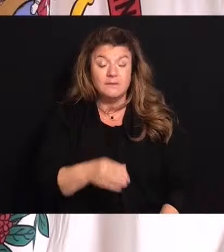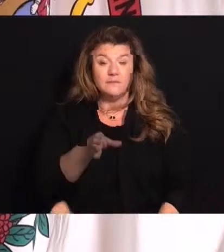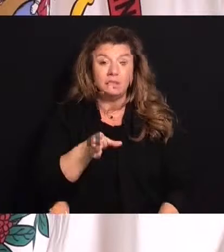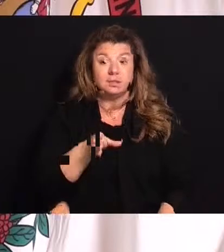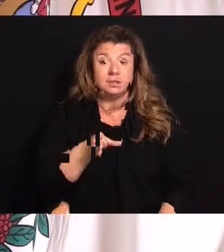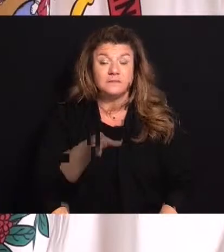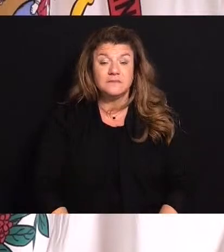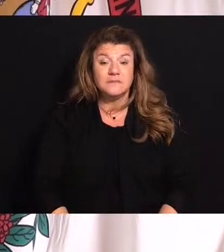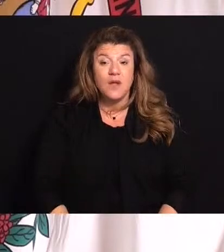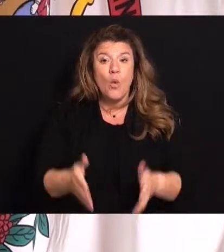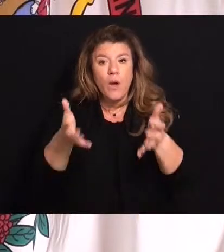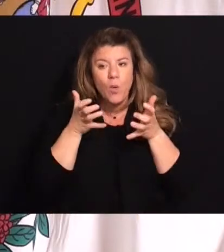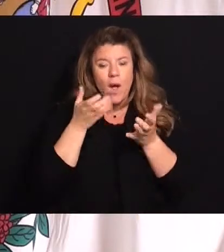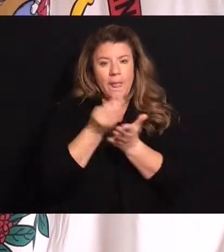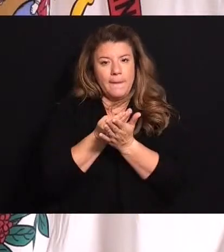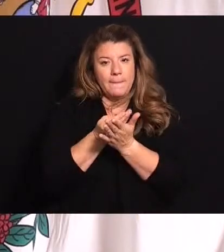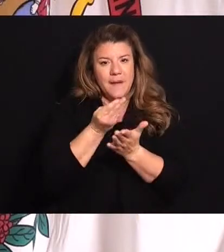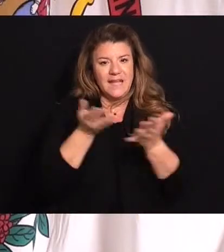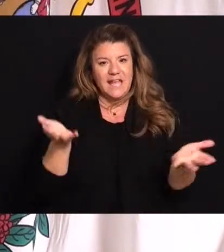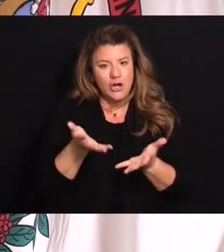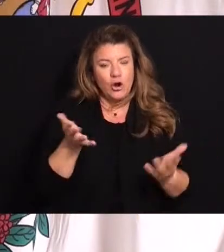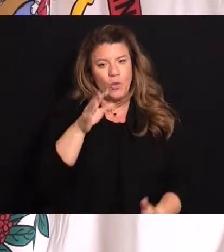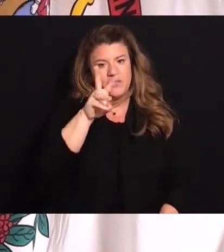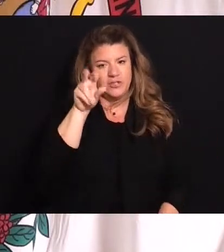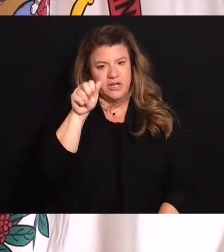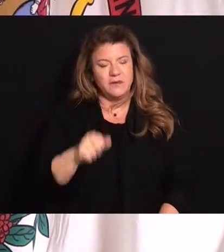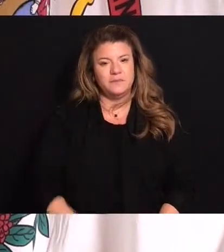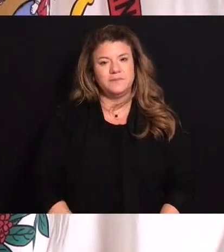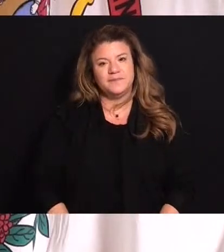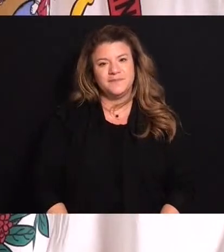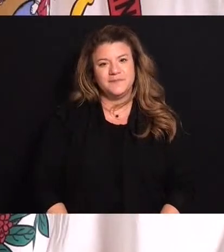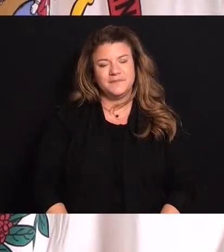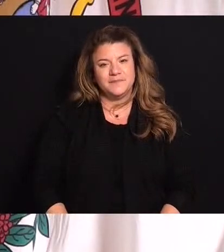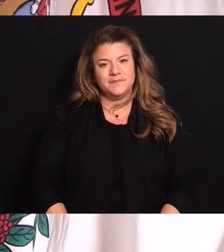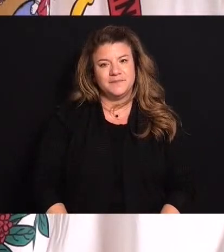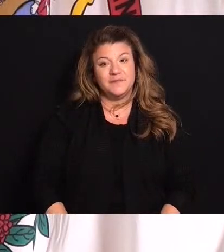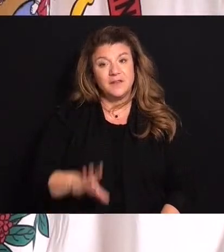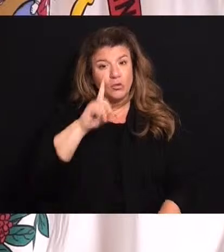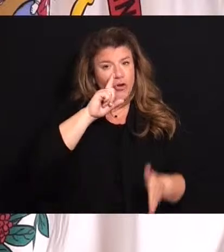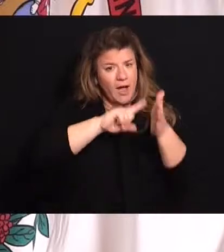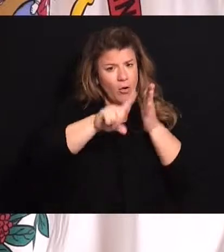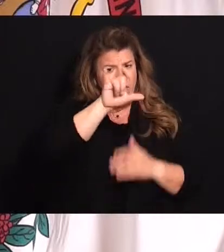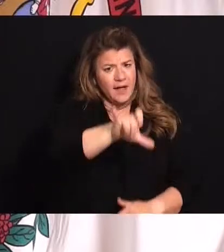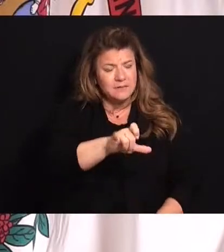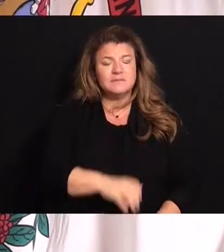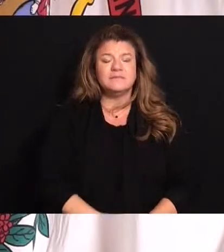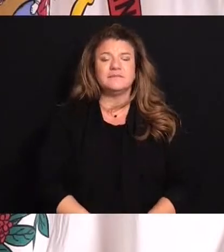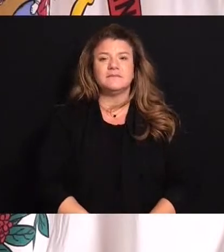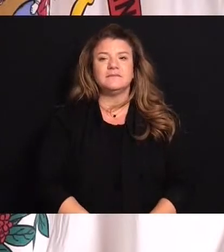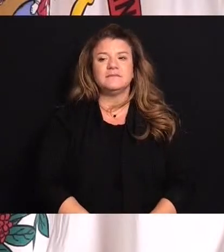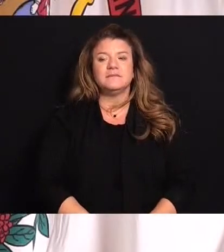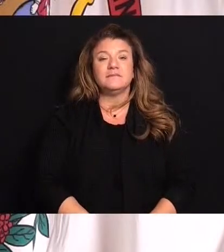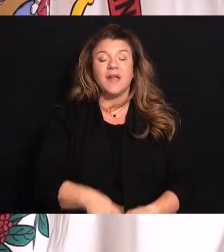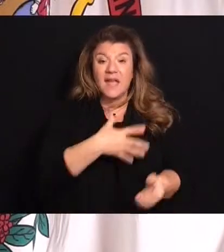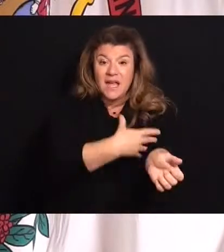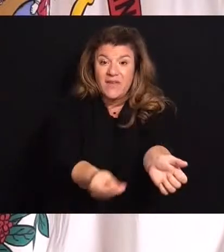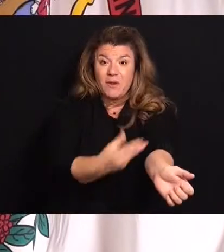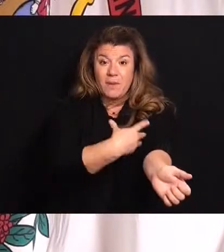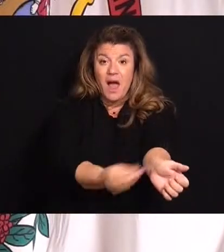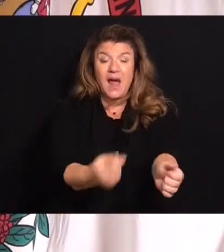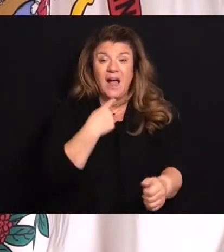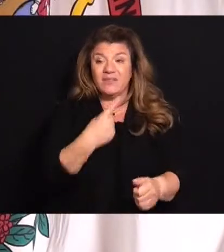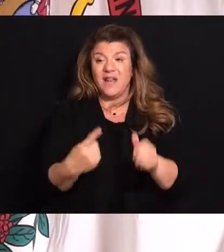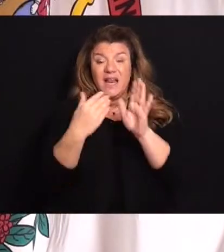these Fed dollars spent in West Virginia. So nevertheless, check on it. From the standpoint of giving blood, I've said over